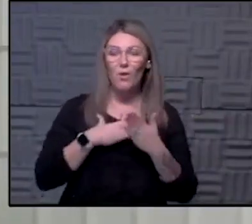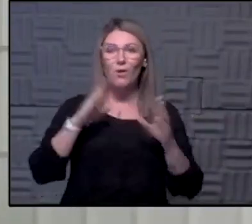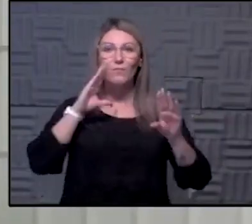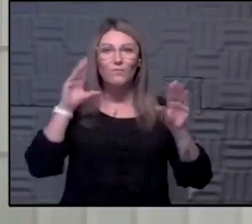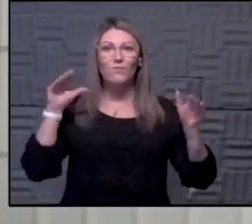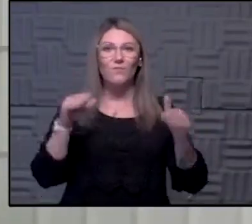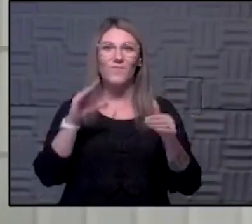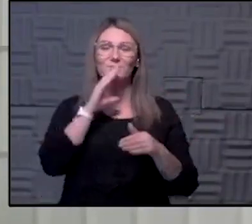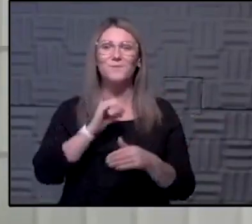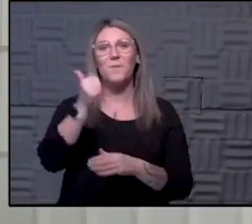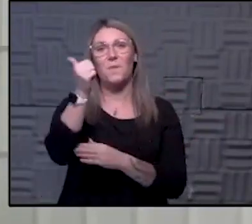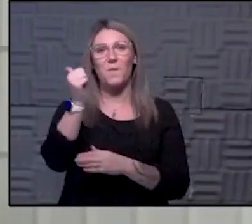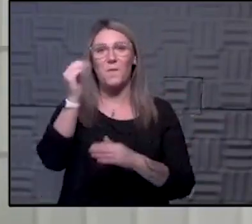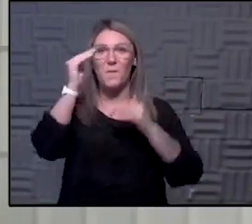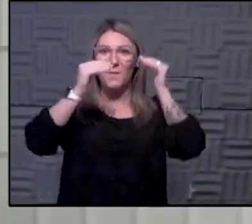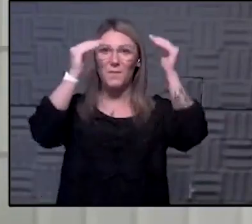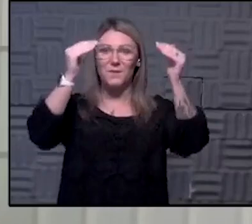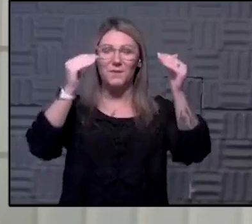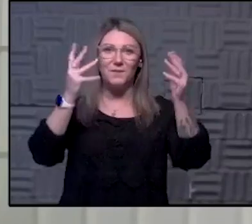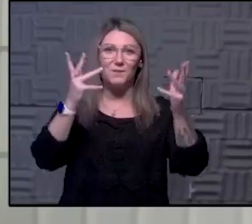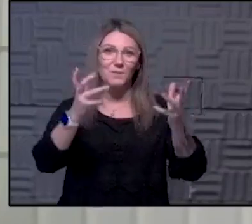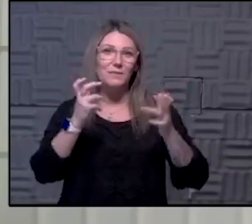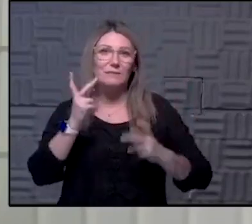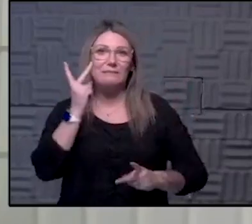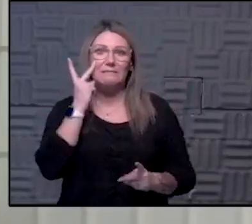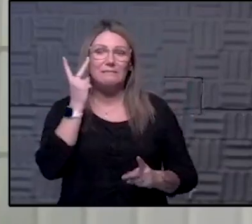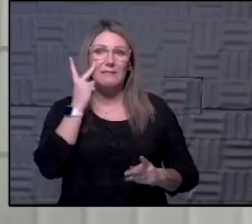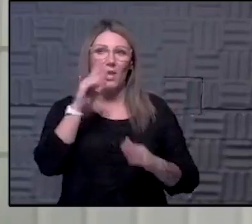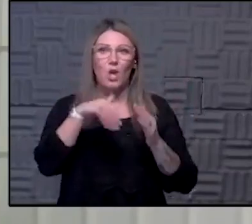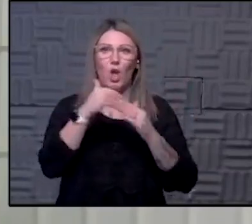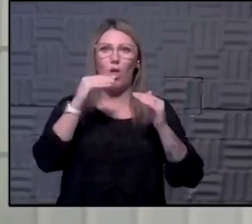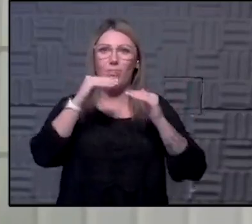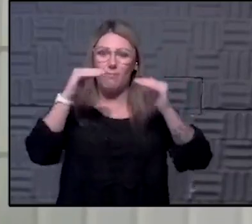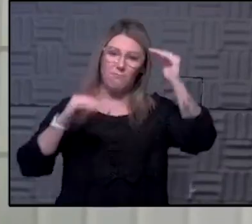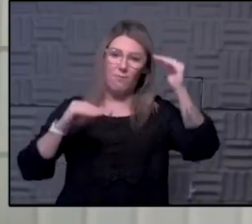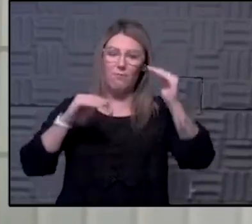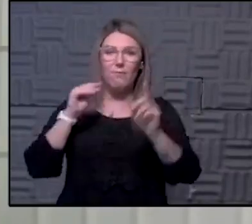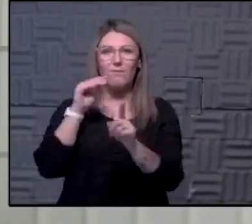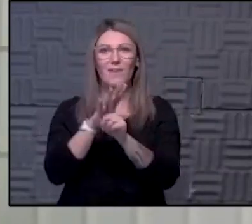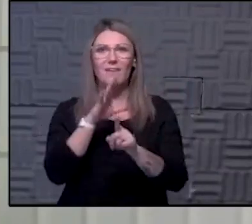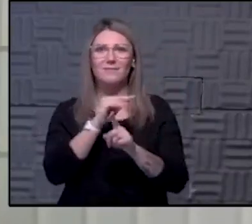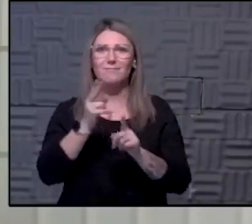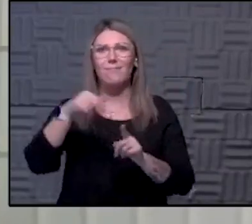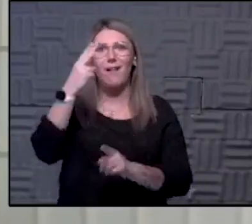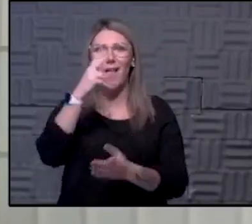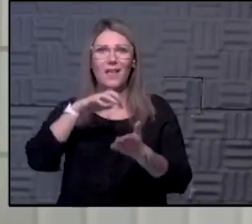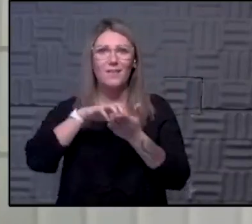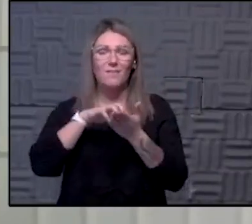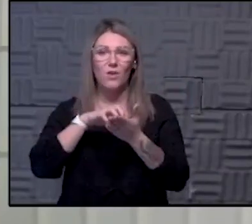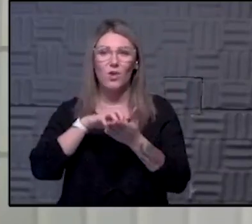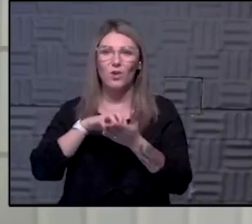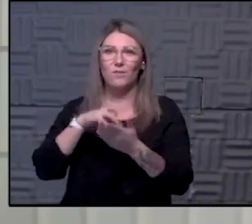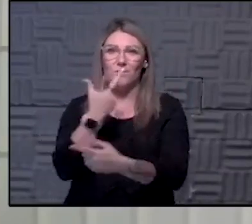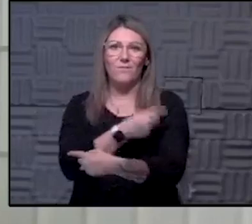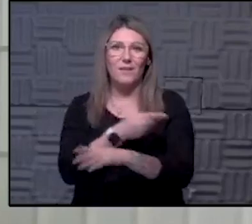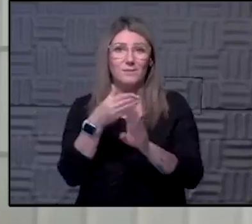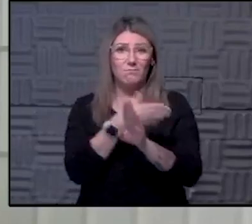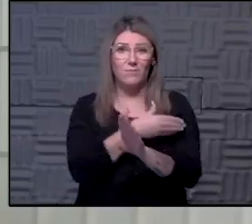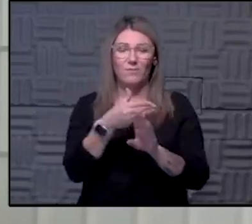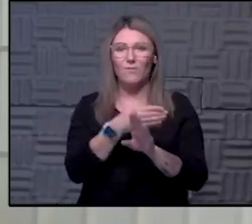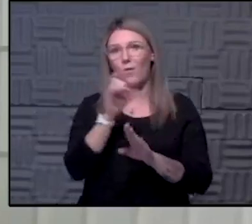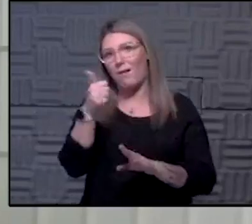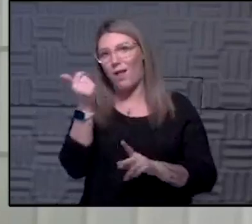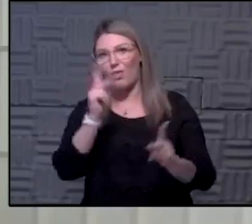on older adults. And so I want to see all of those disproportionately affected, highly vulnerable older people vaccinated before we move on to